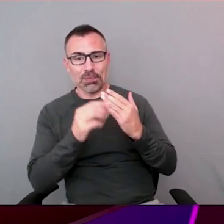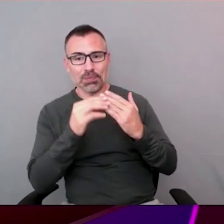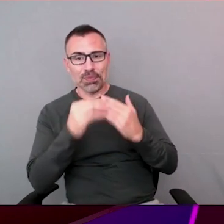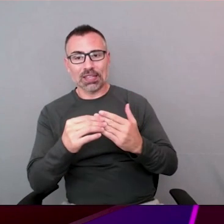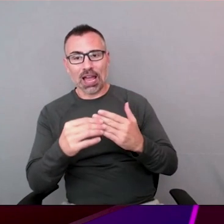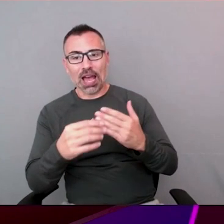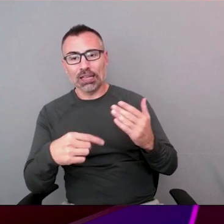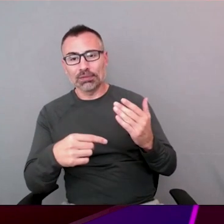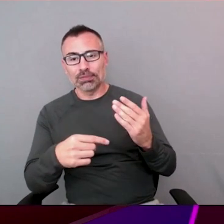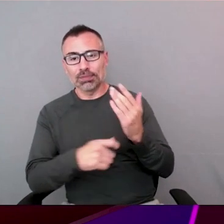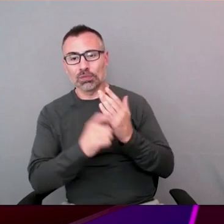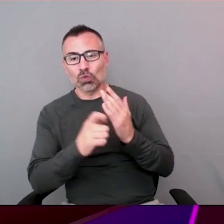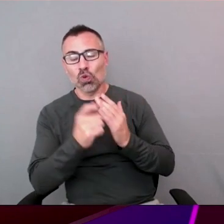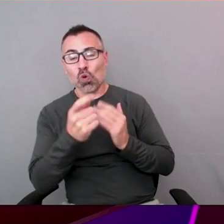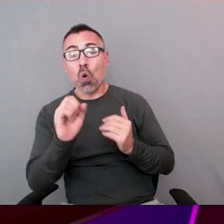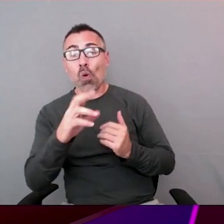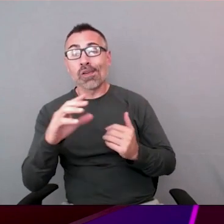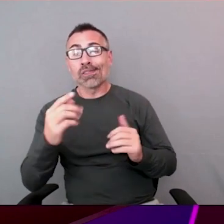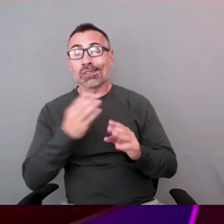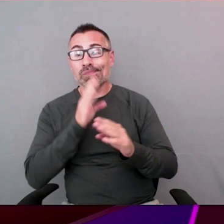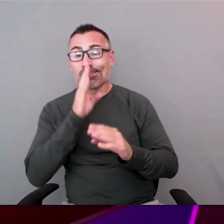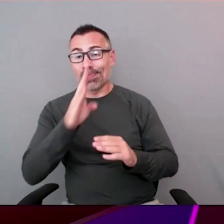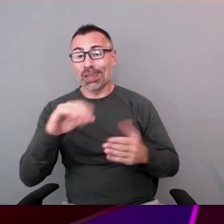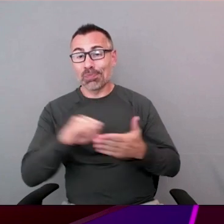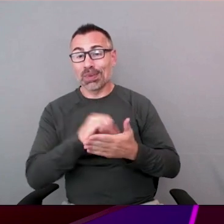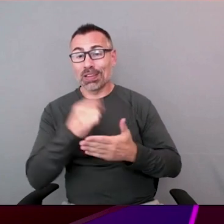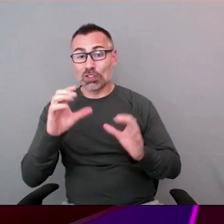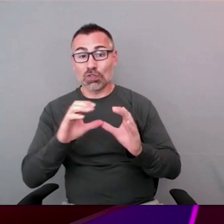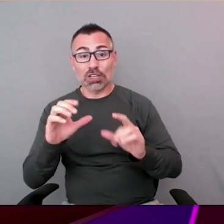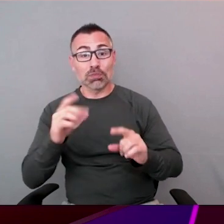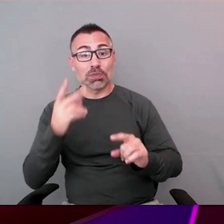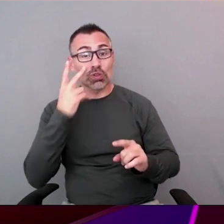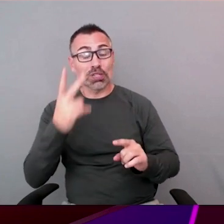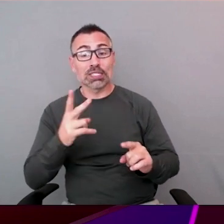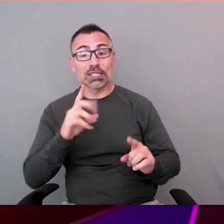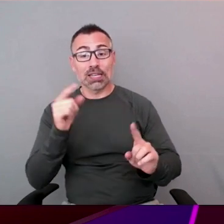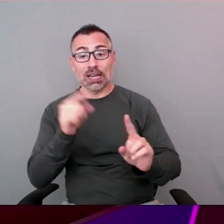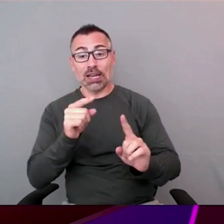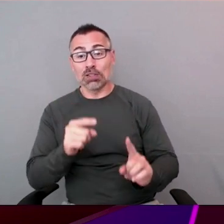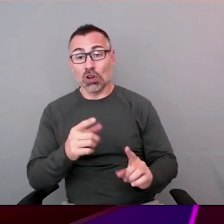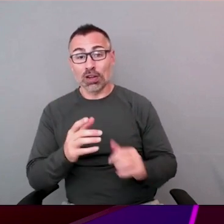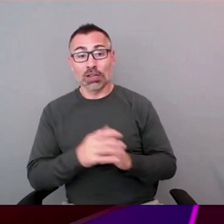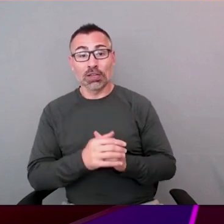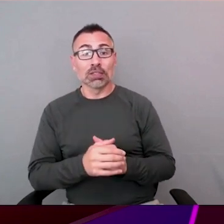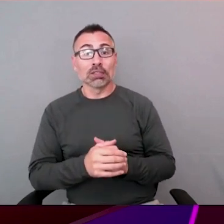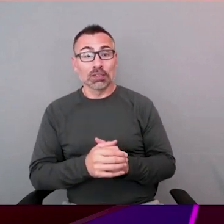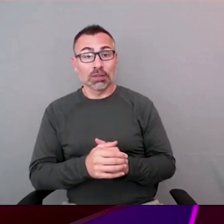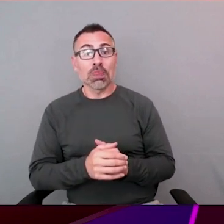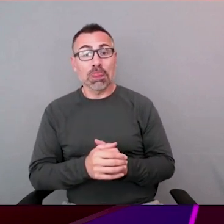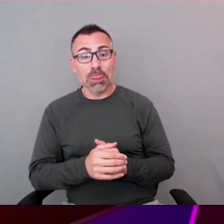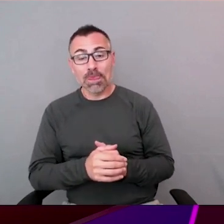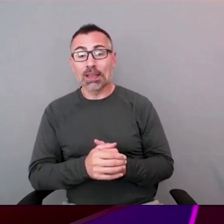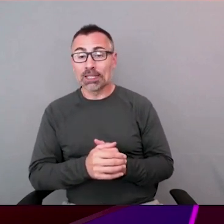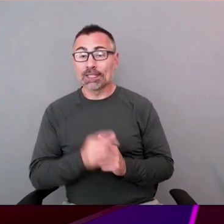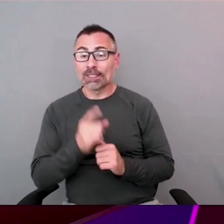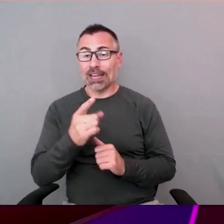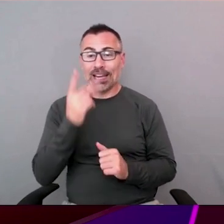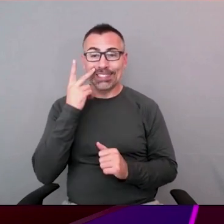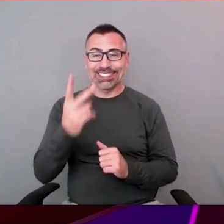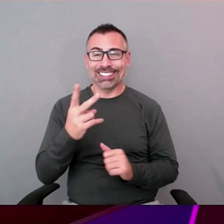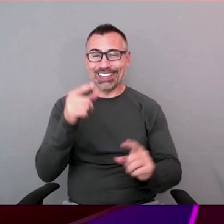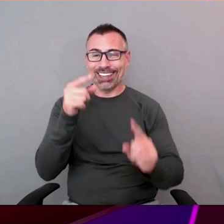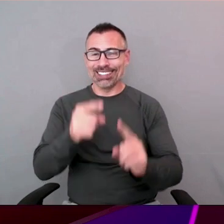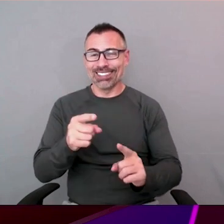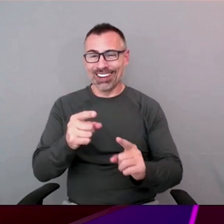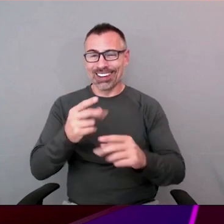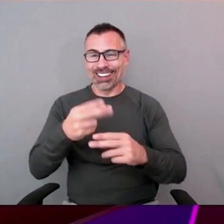on the main page for our certification, but you can see our targeted exam, our target candidate description. Yeah. There you go. Yeah. So I see it on the screen here. it is on the